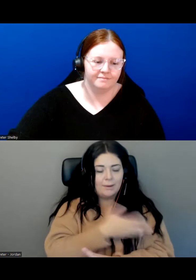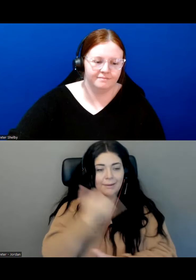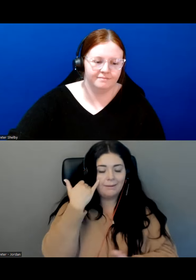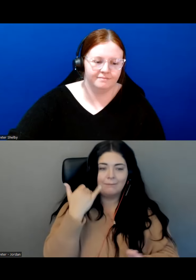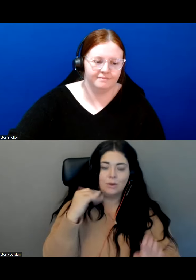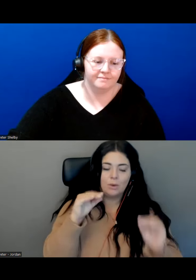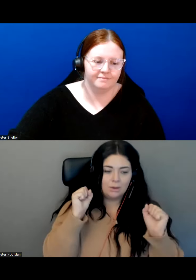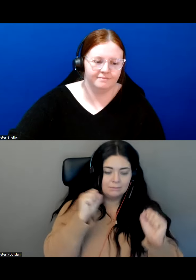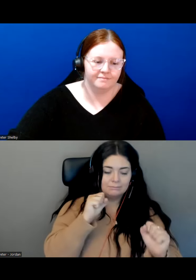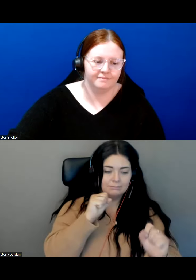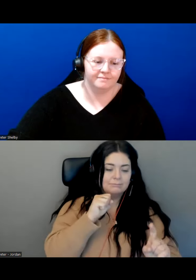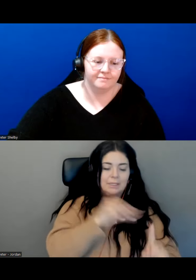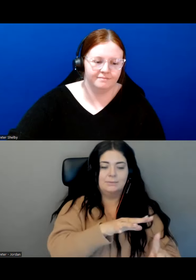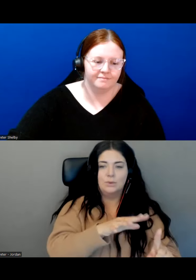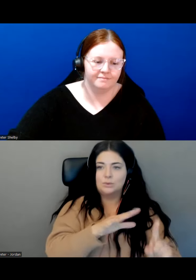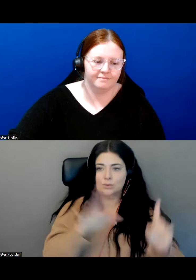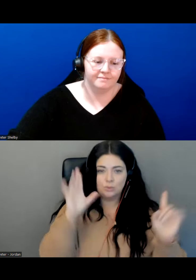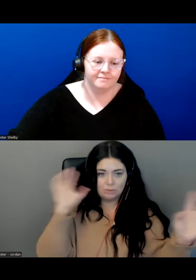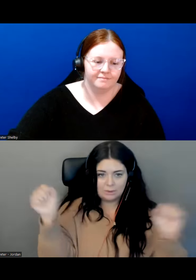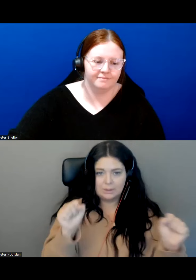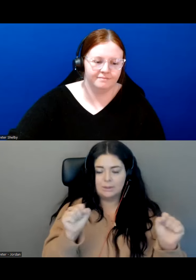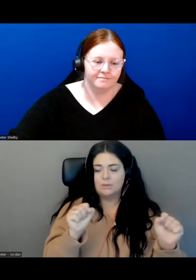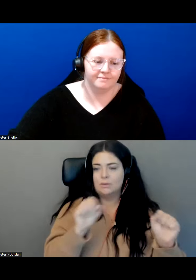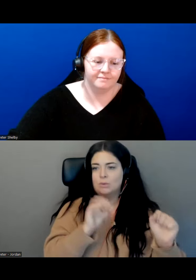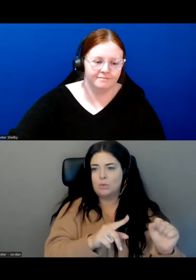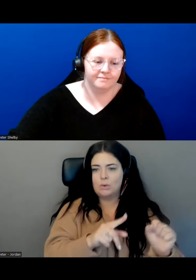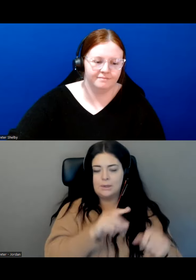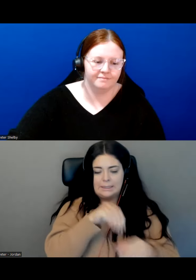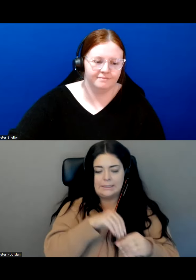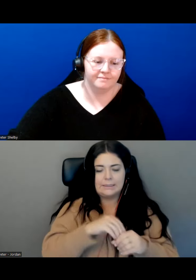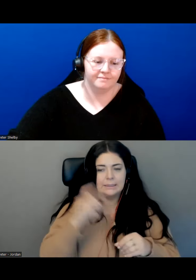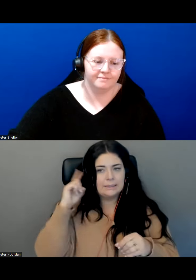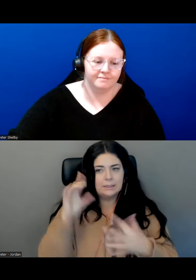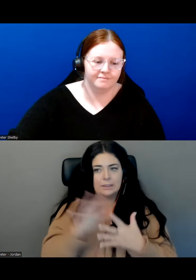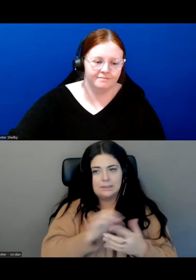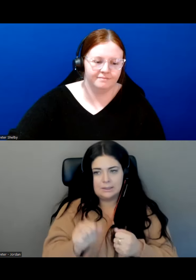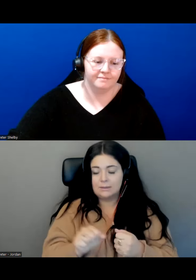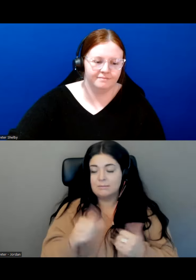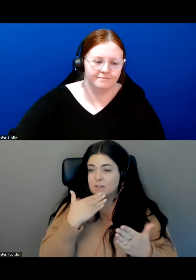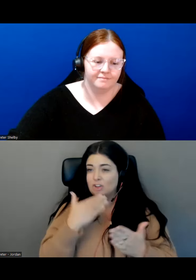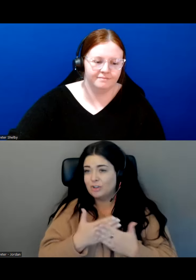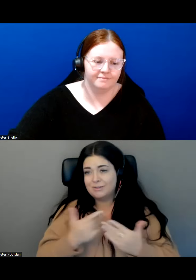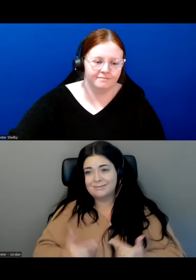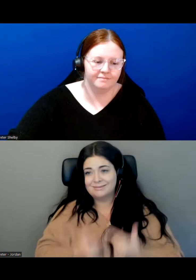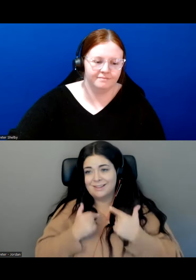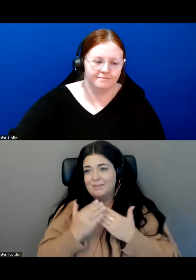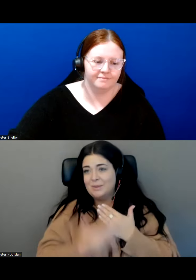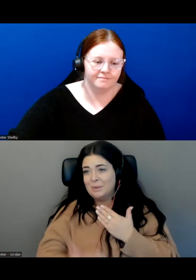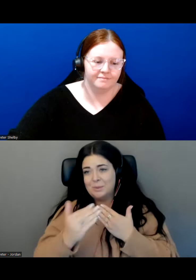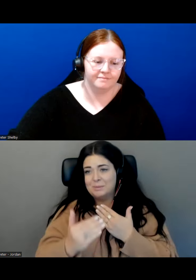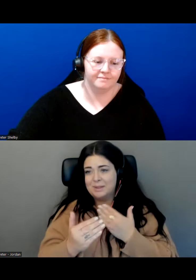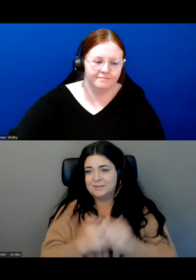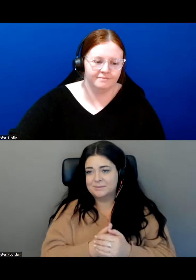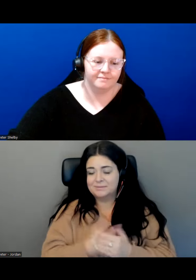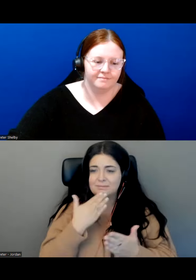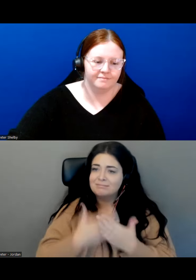exposure or damage to the inner ear, absolutely, they can have a totally fulfilled life with great